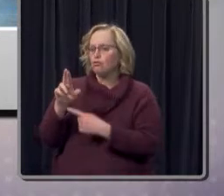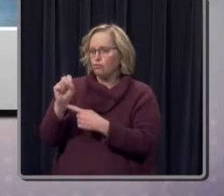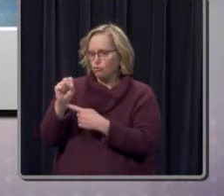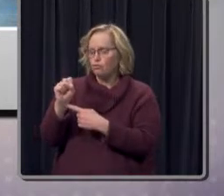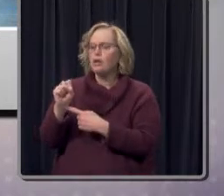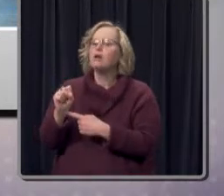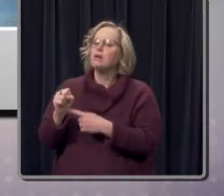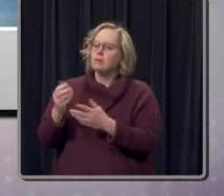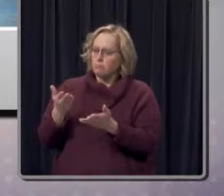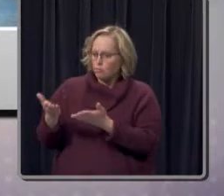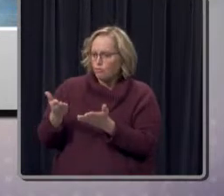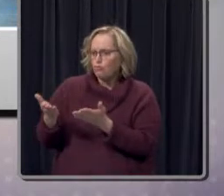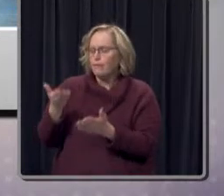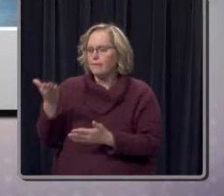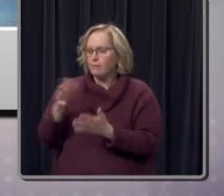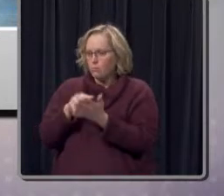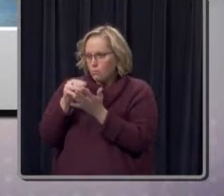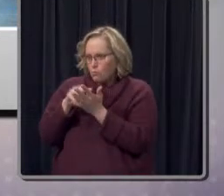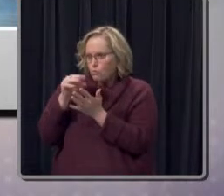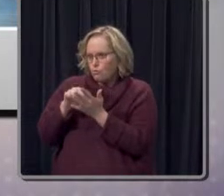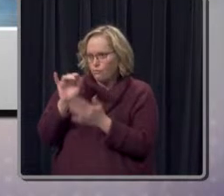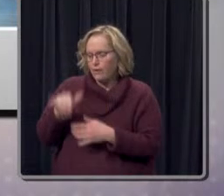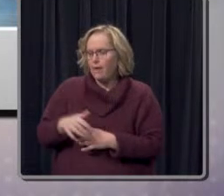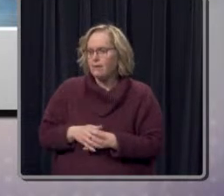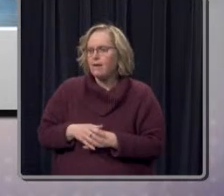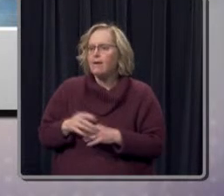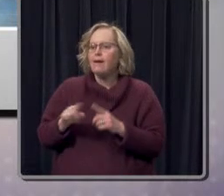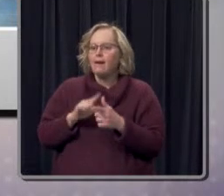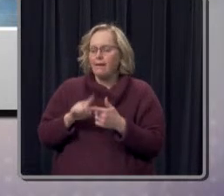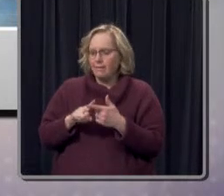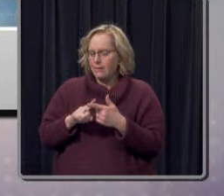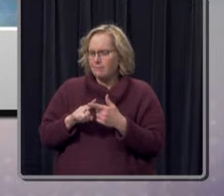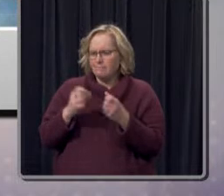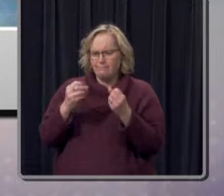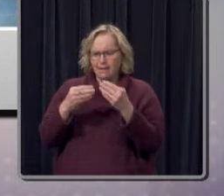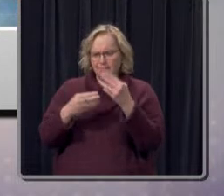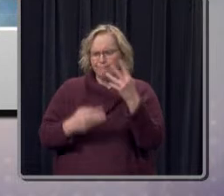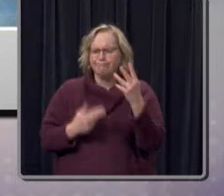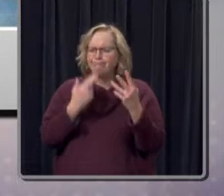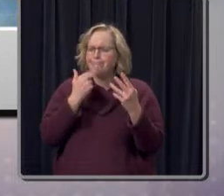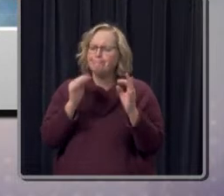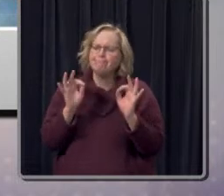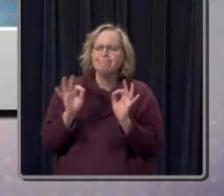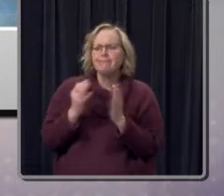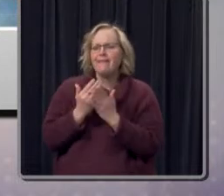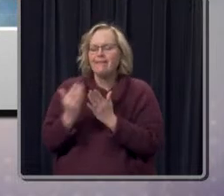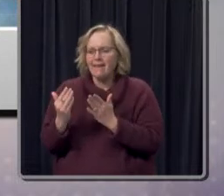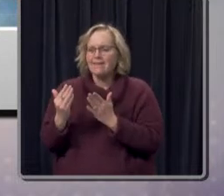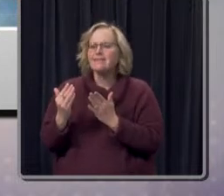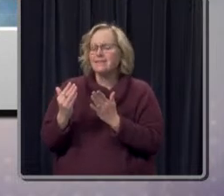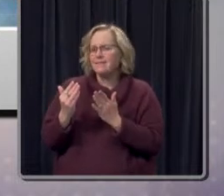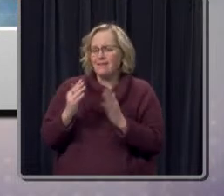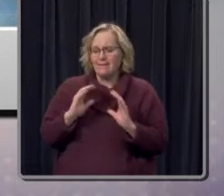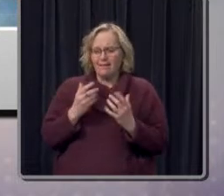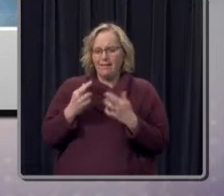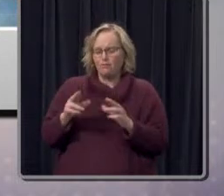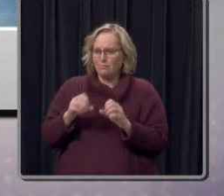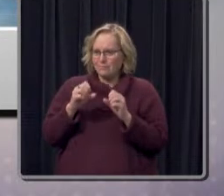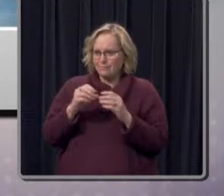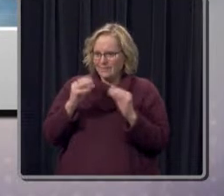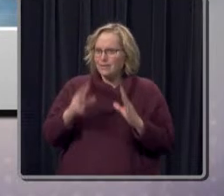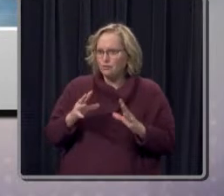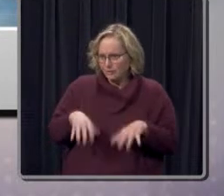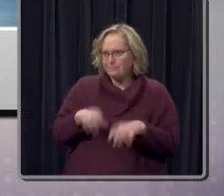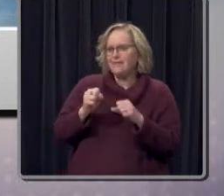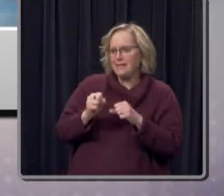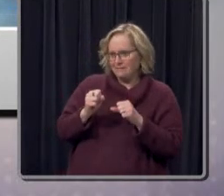some service and learned on that. And then just like I said, countless other little things that our classroom teachers have taken. You can